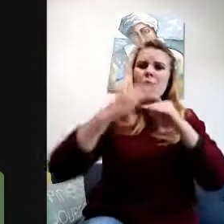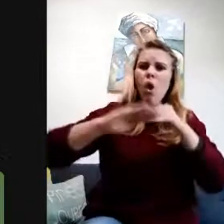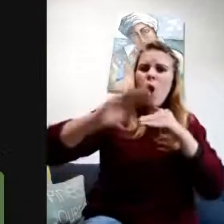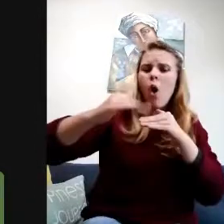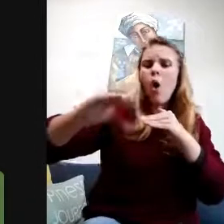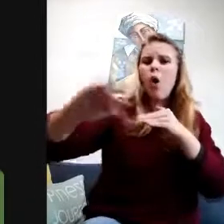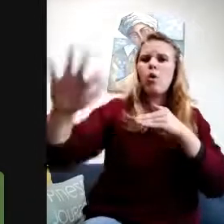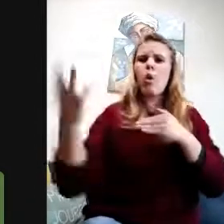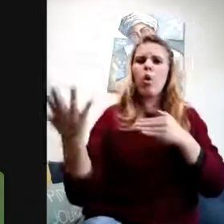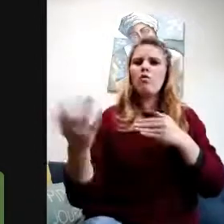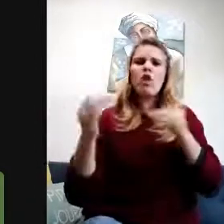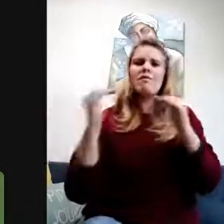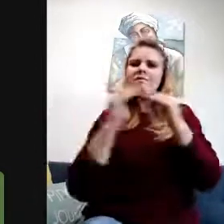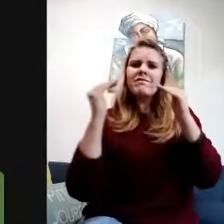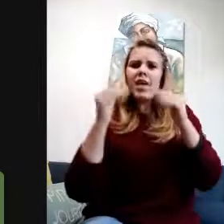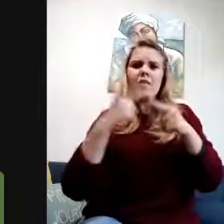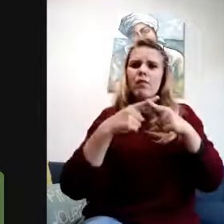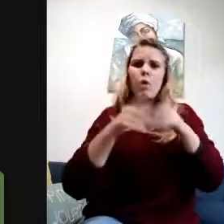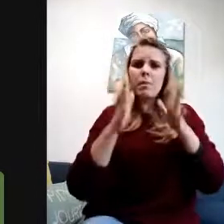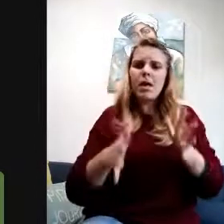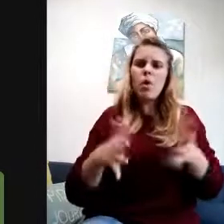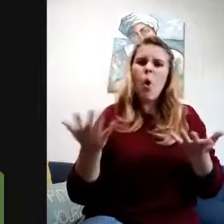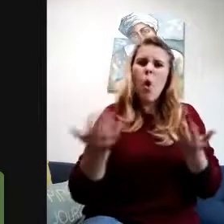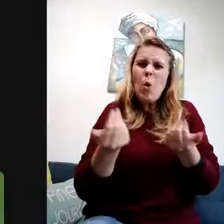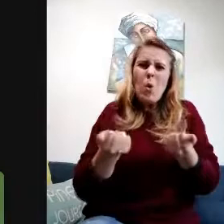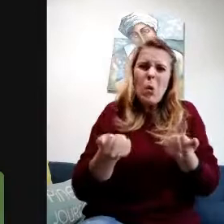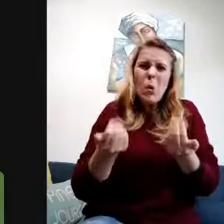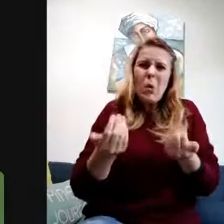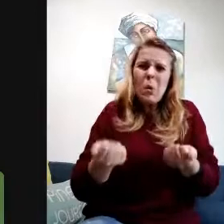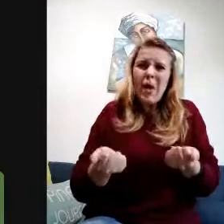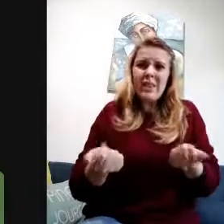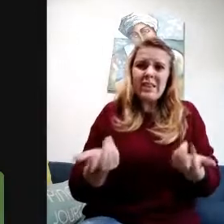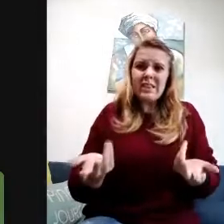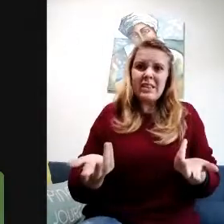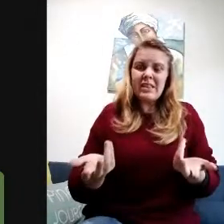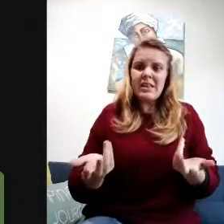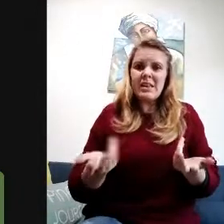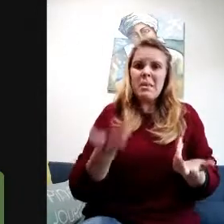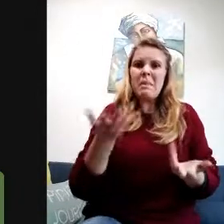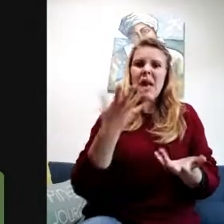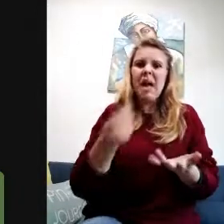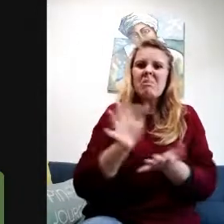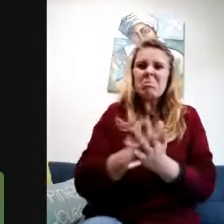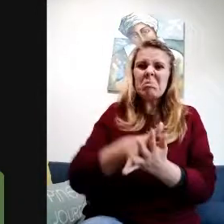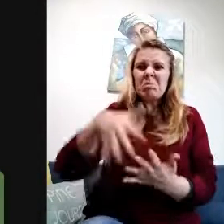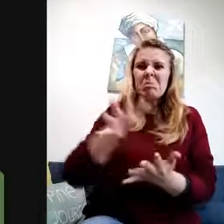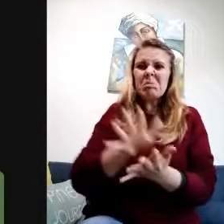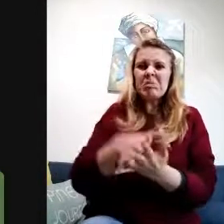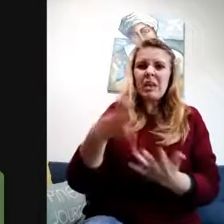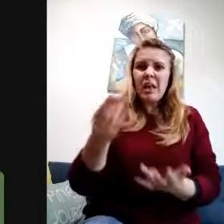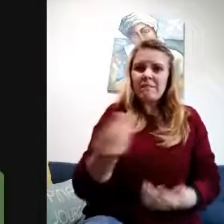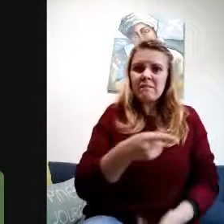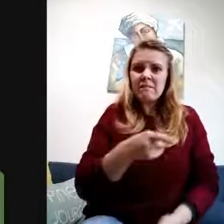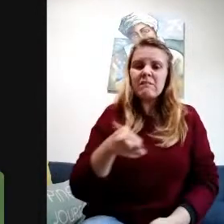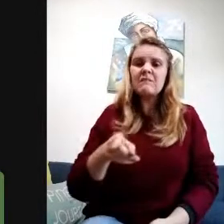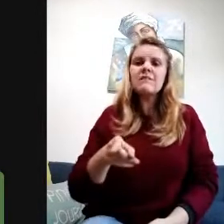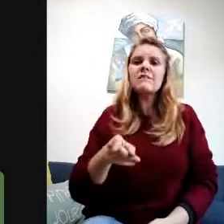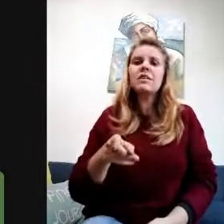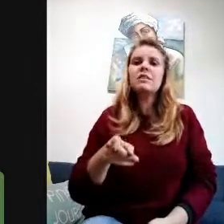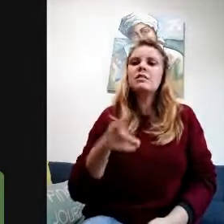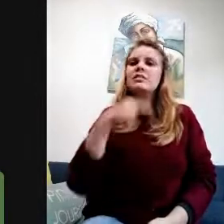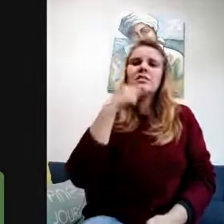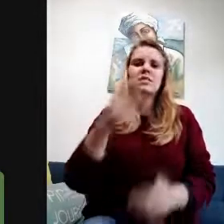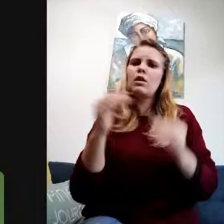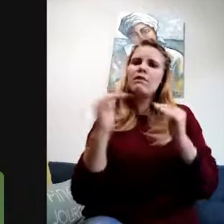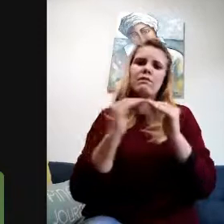to players, or it's very wet and we find mud or something which will also not be fair to players. So